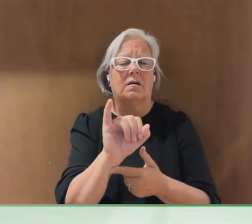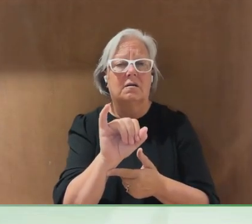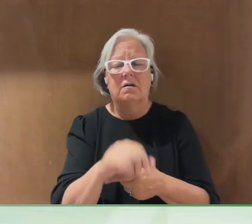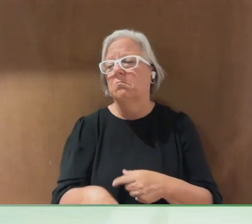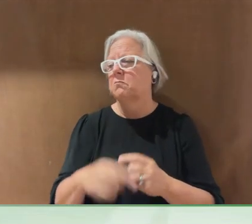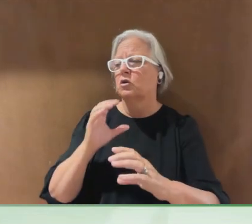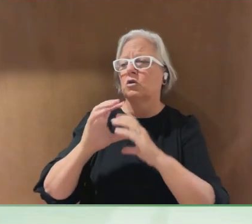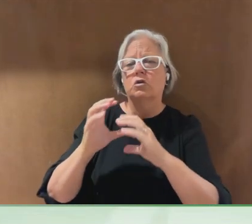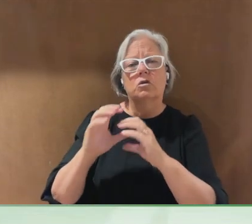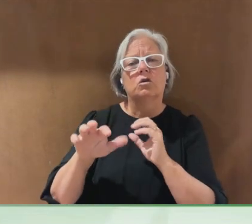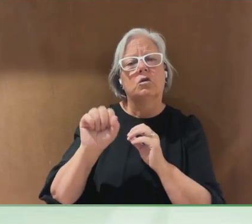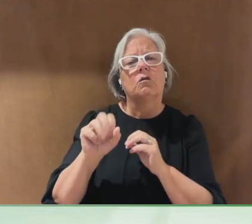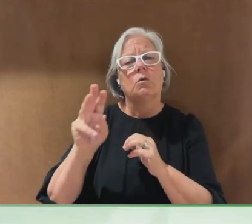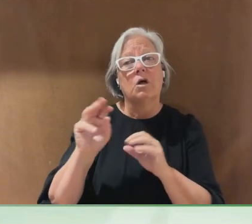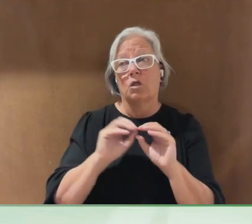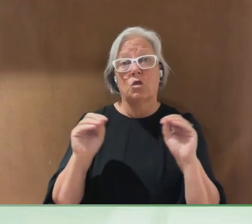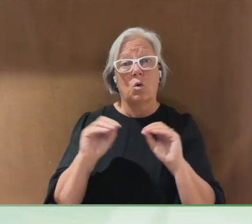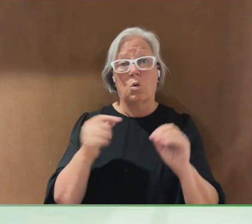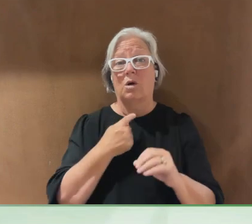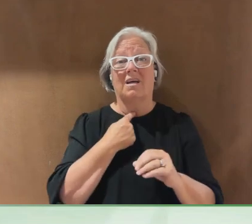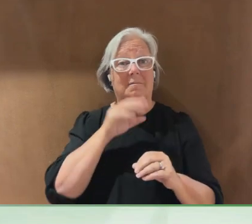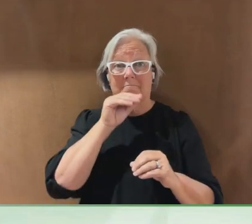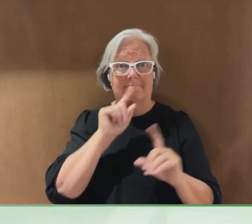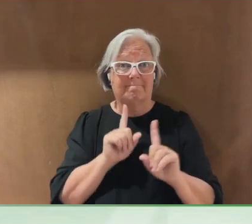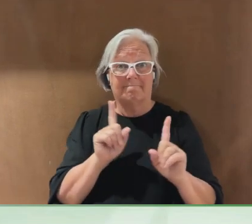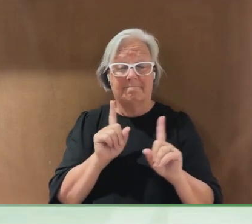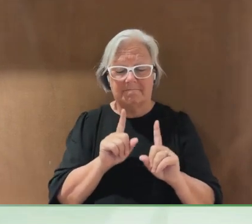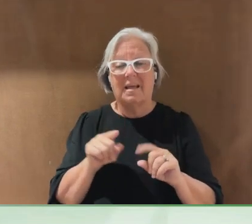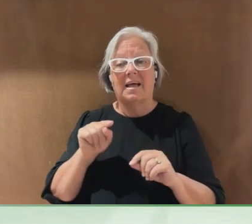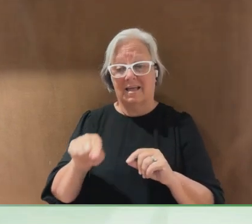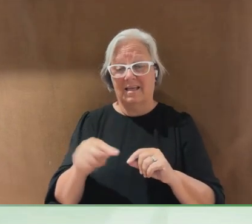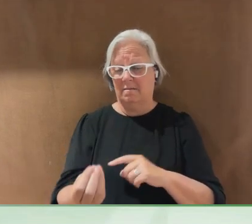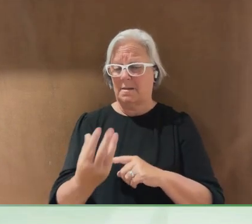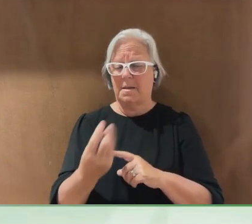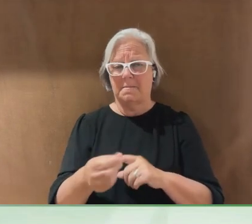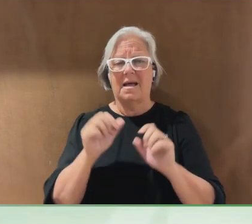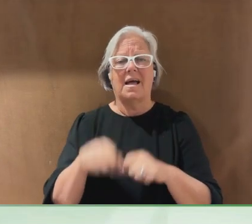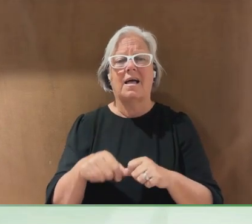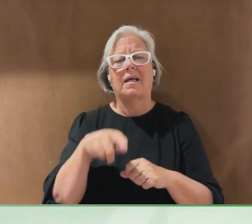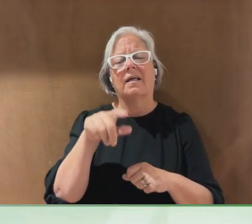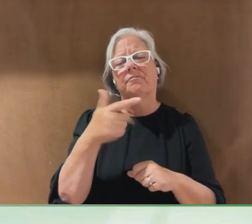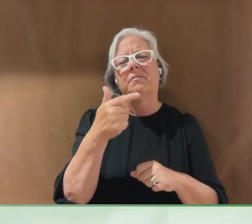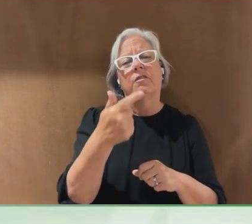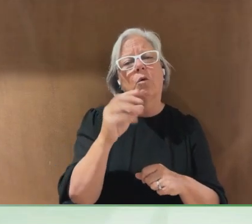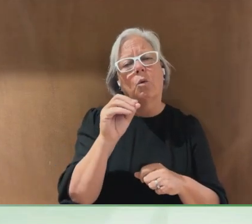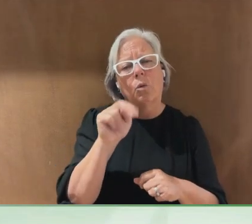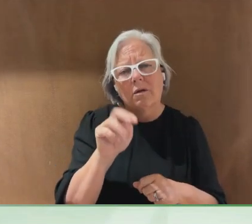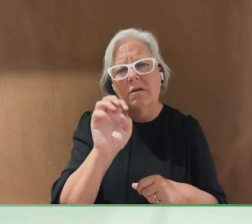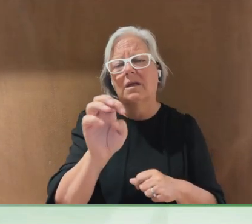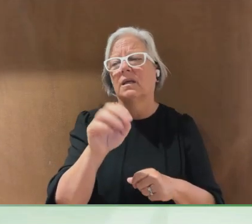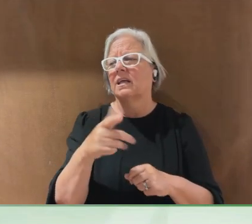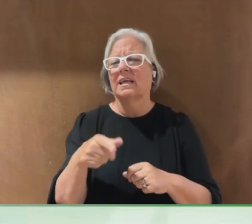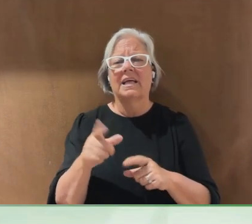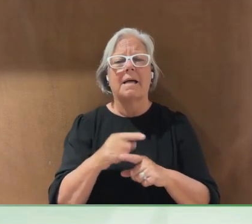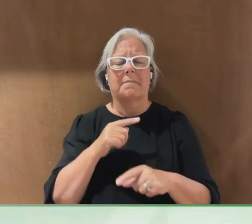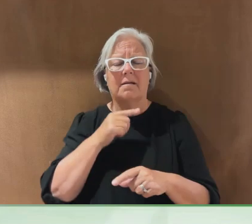a voice that reflects tone, that reflects context and the person that you're talking to. We're seeing improvements